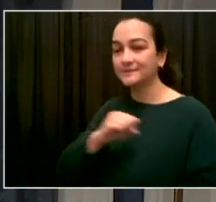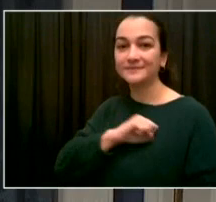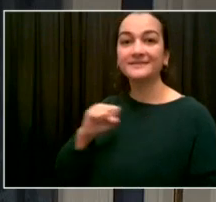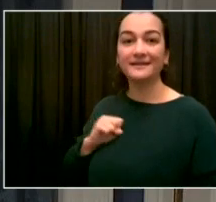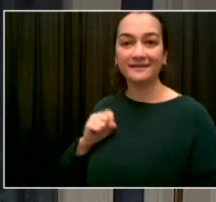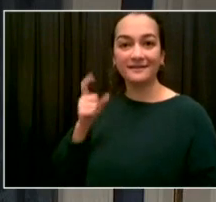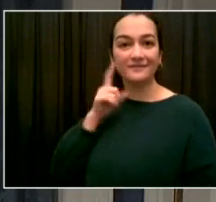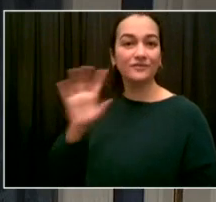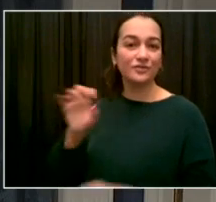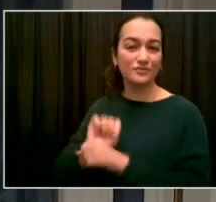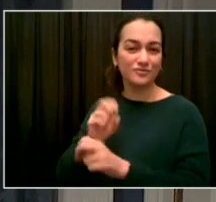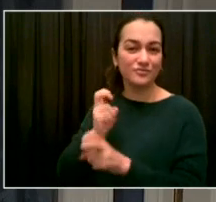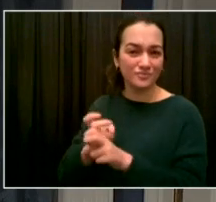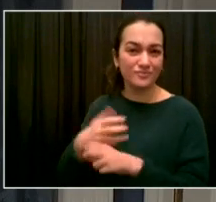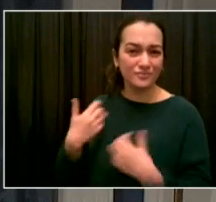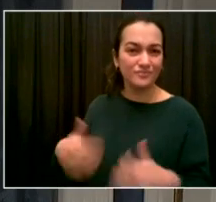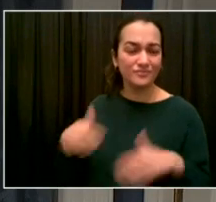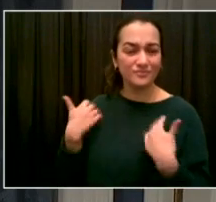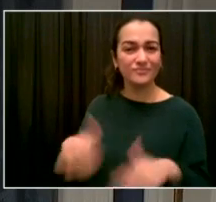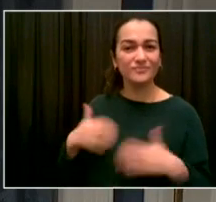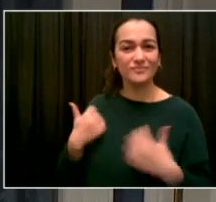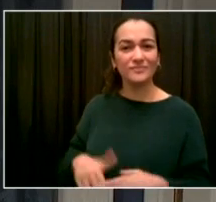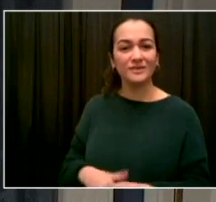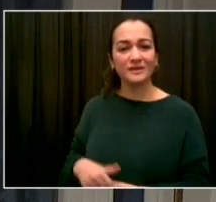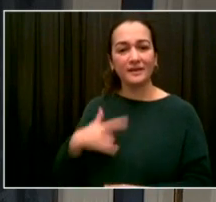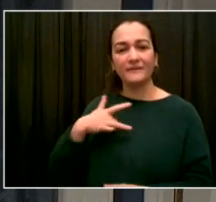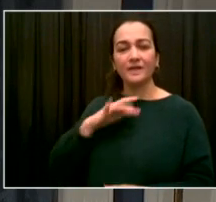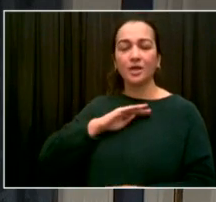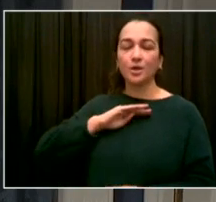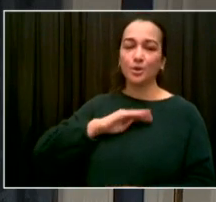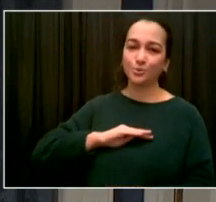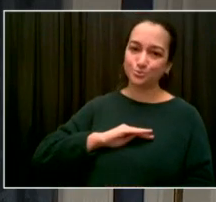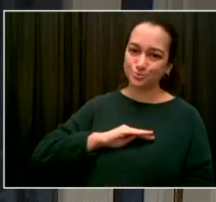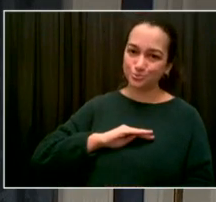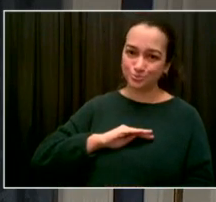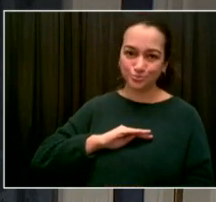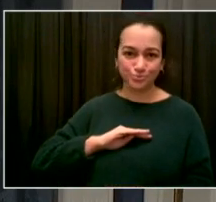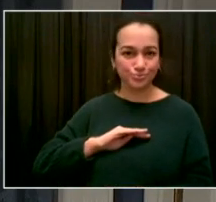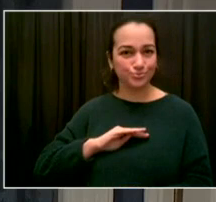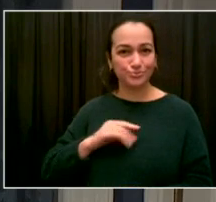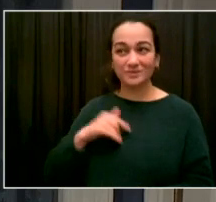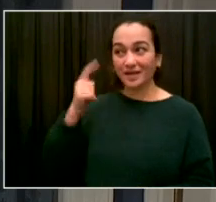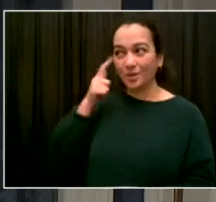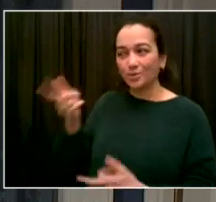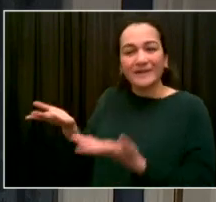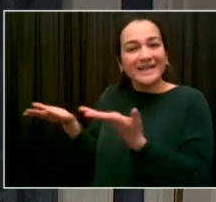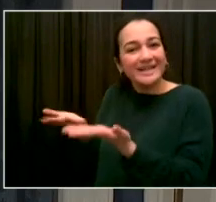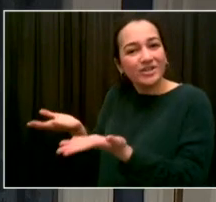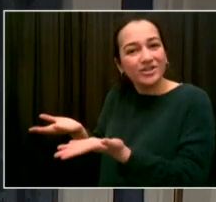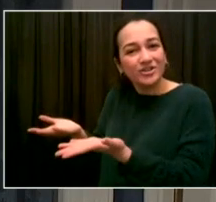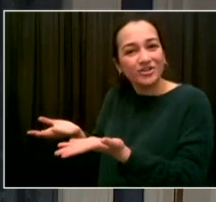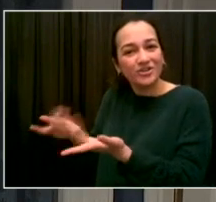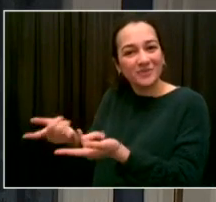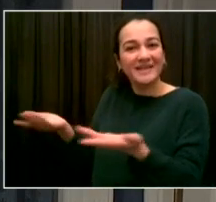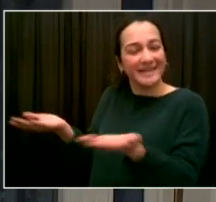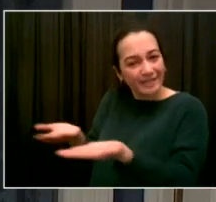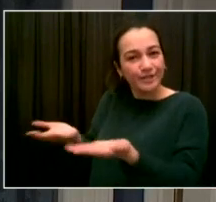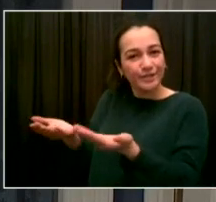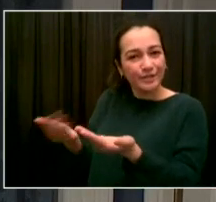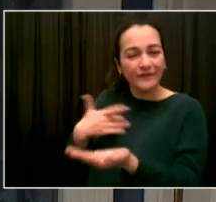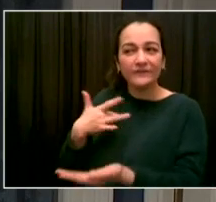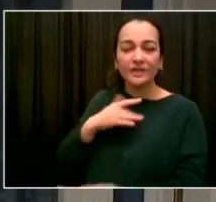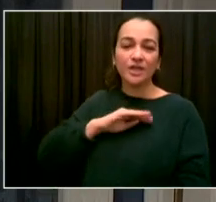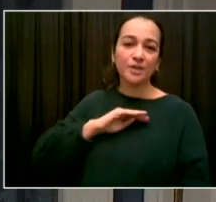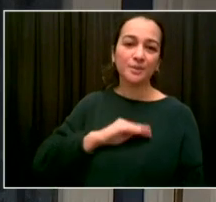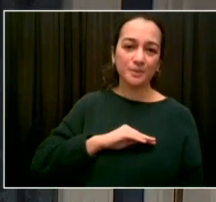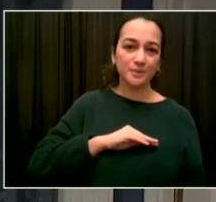you, you responded, not just responded quickly and with passion about